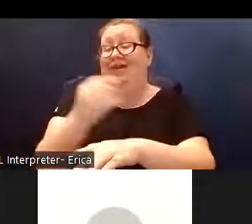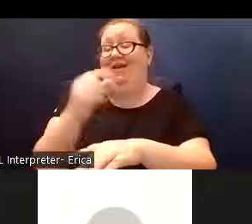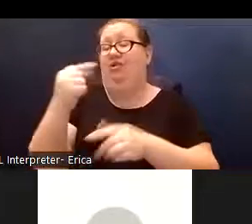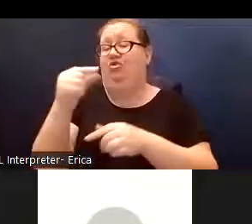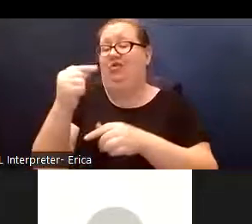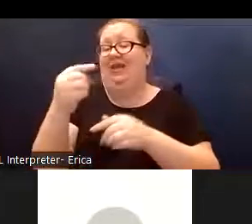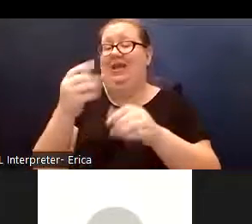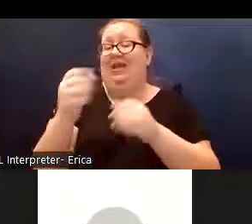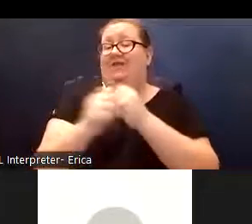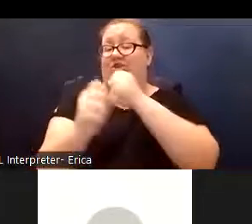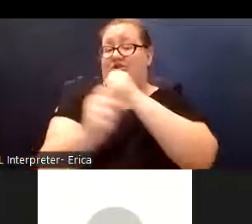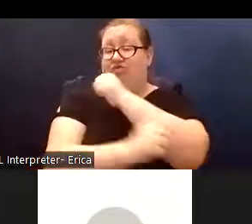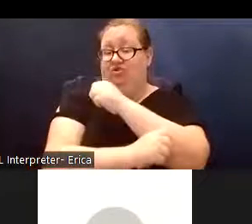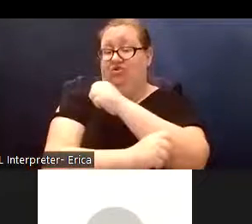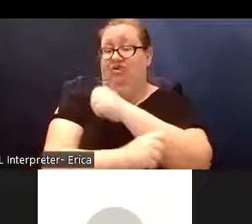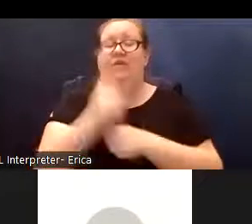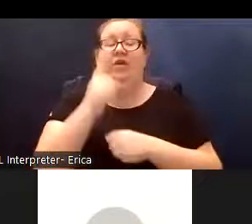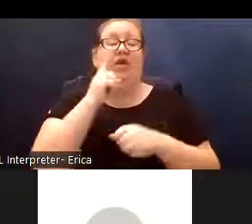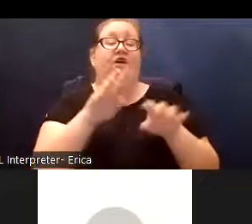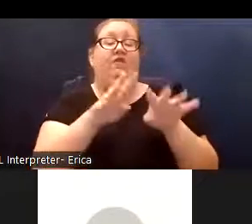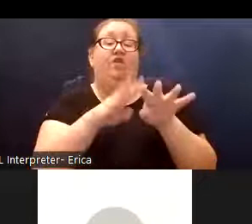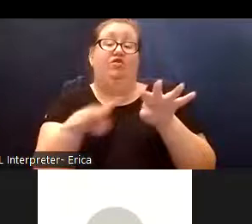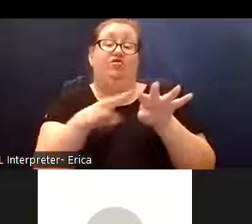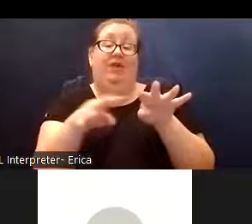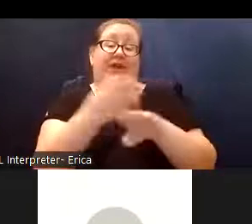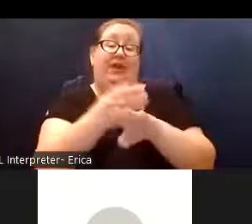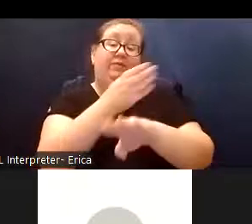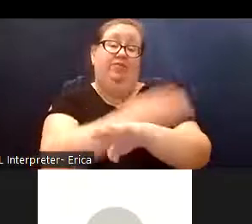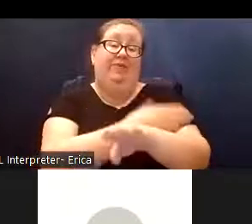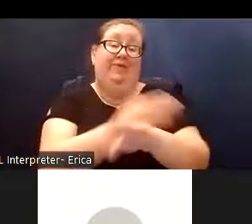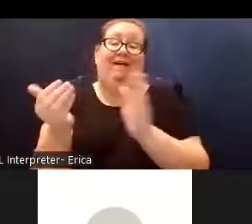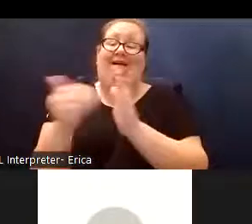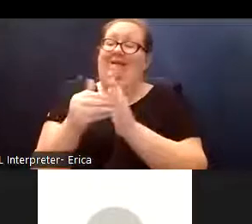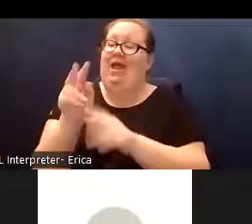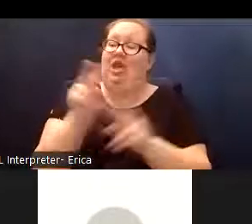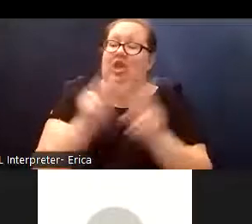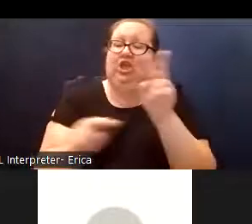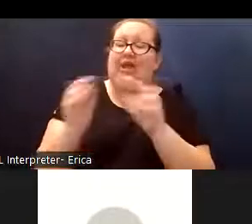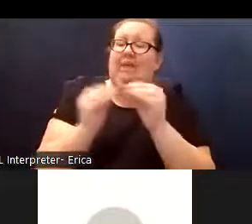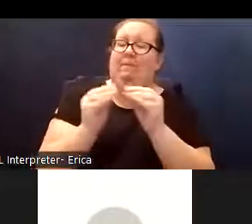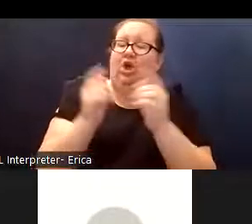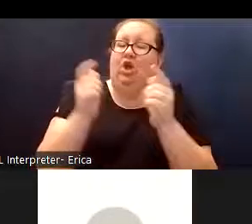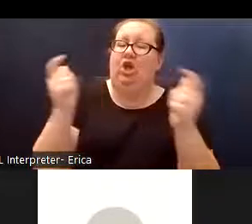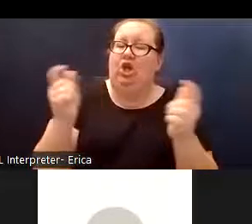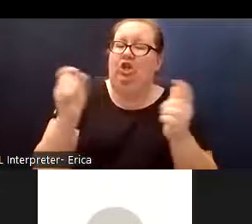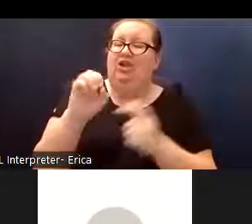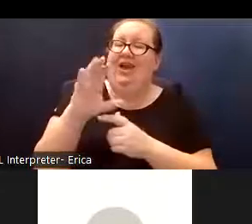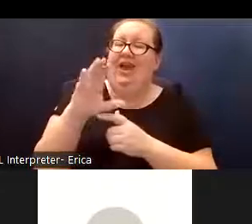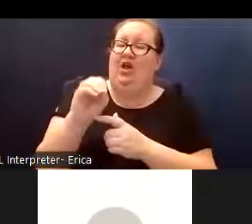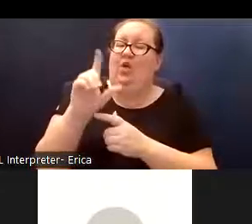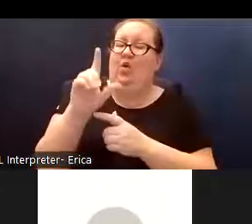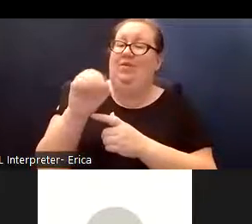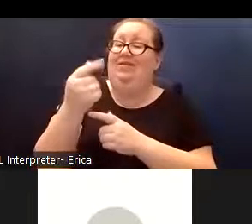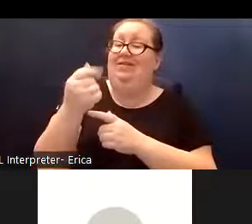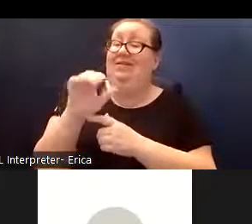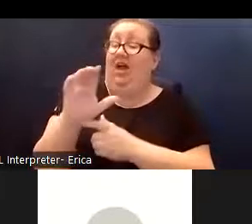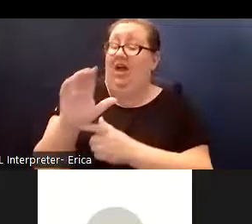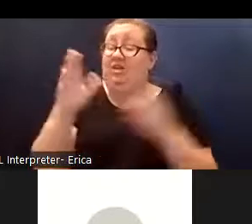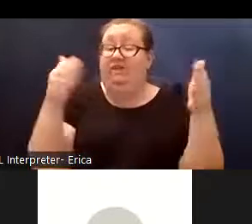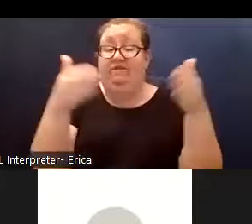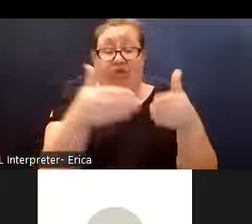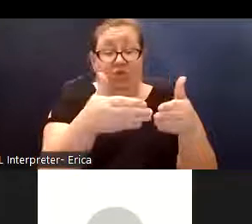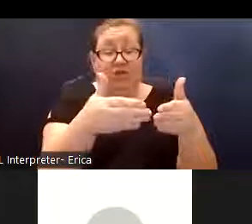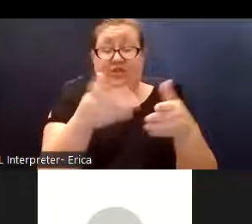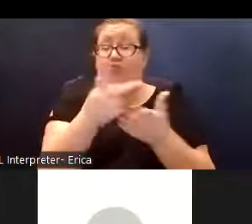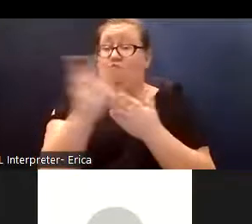For drainage improvements, again, looking at some larger, more ecologically focused projects that